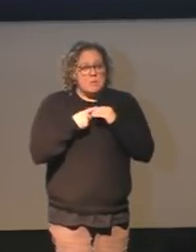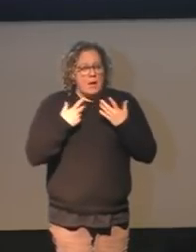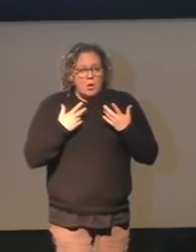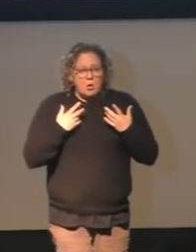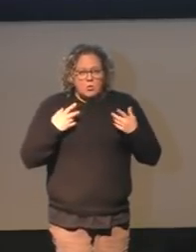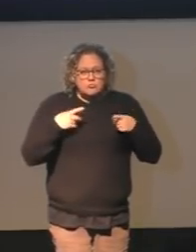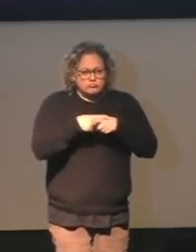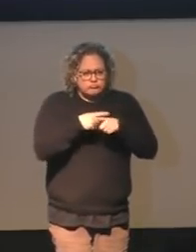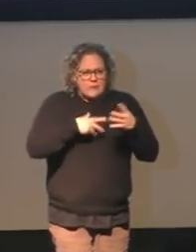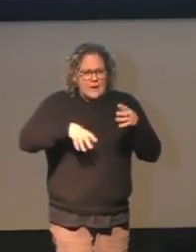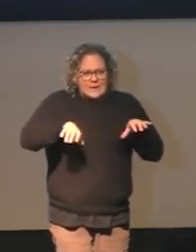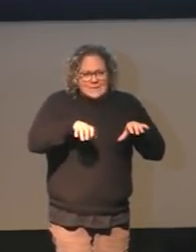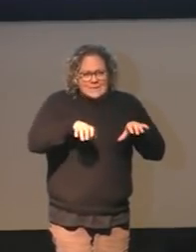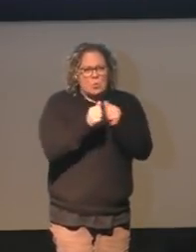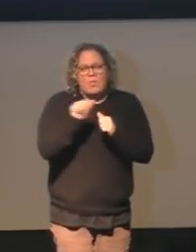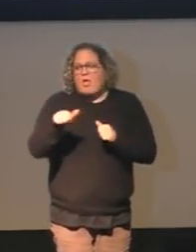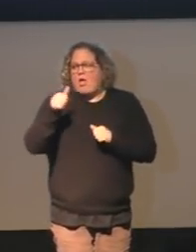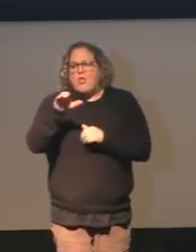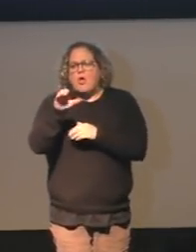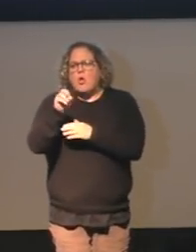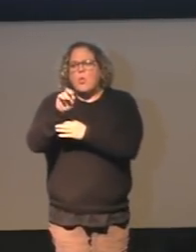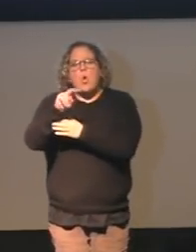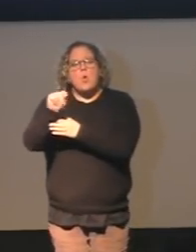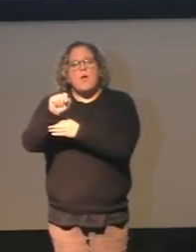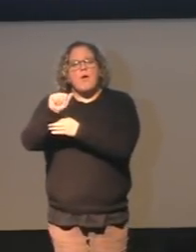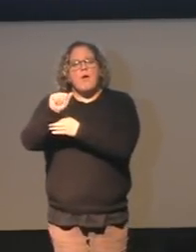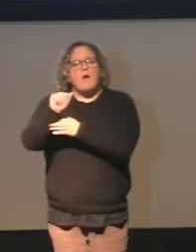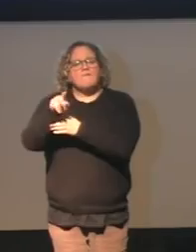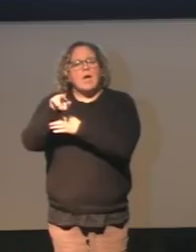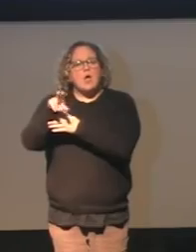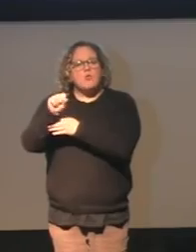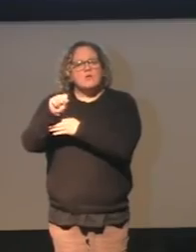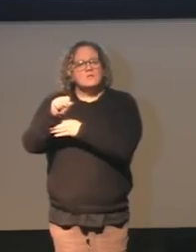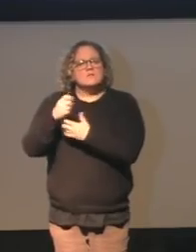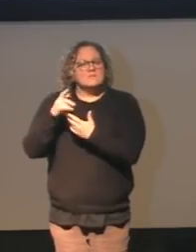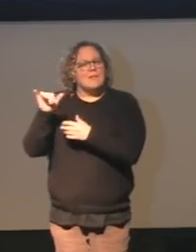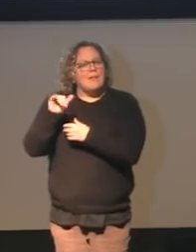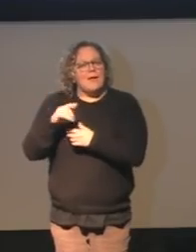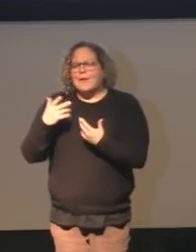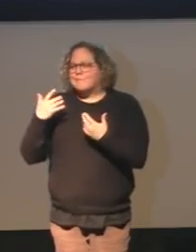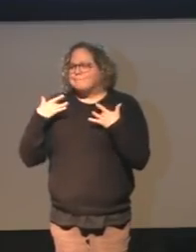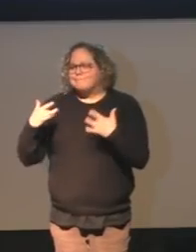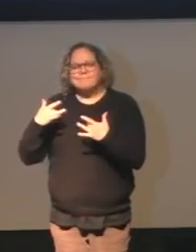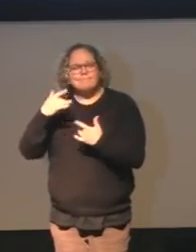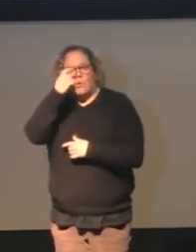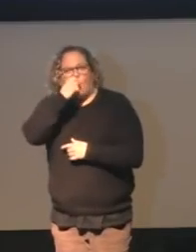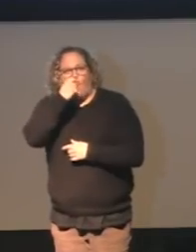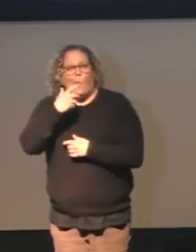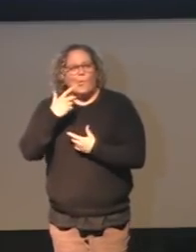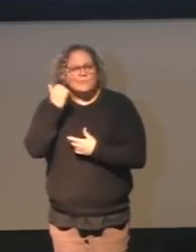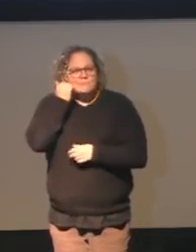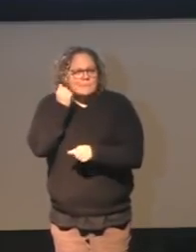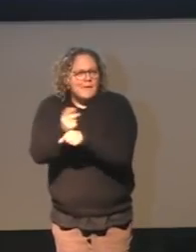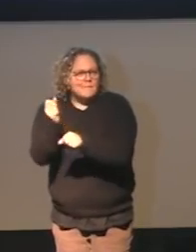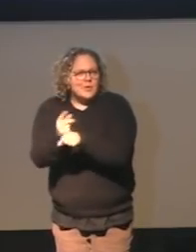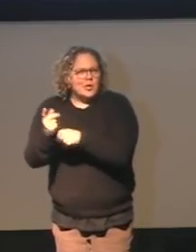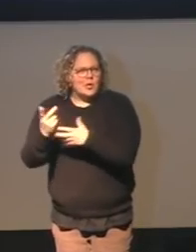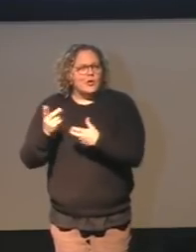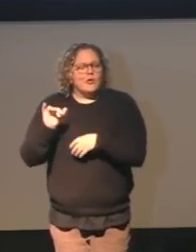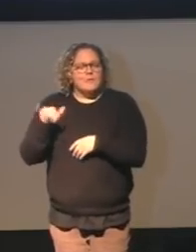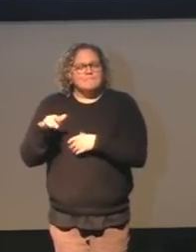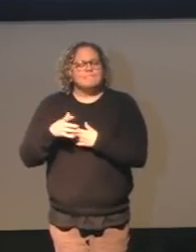other coronaviruses, so the other types of coronaviruses that can cause common colds on a seasonal basis.